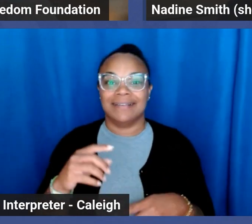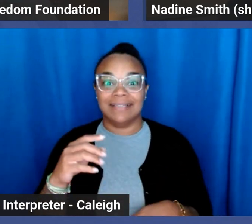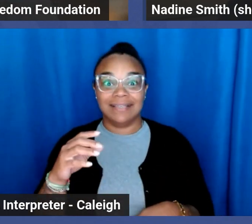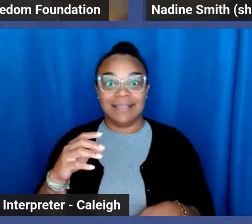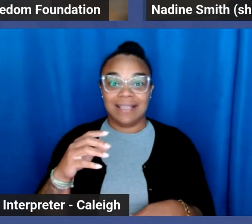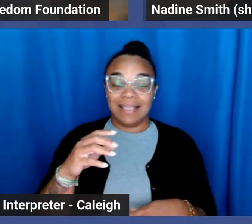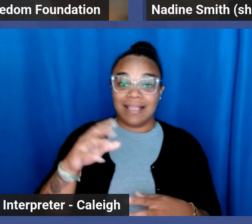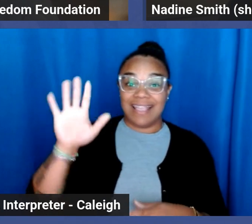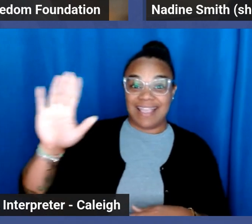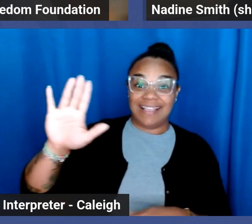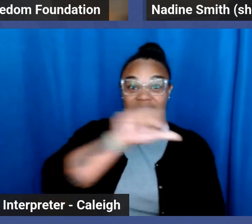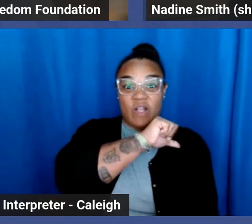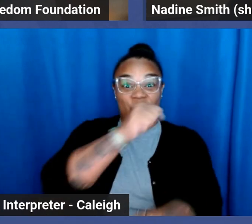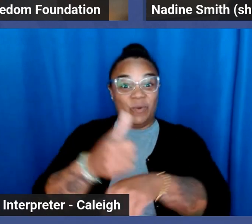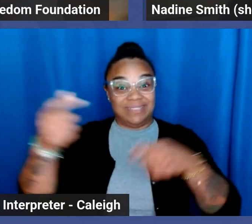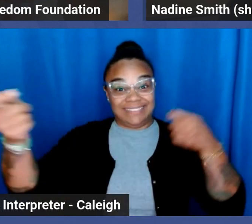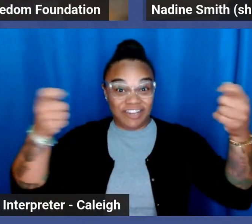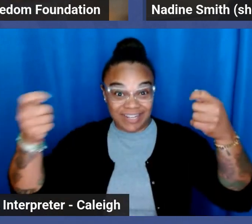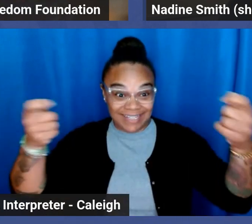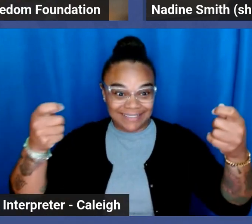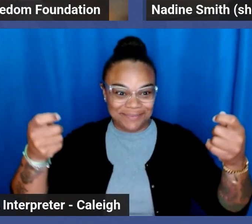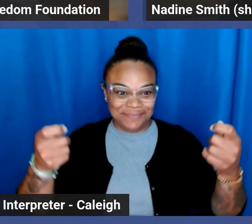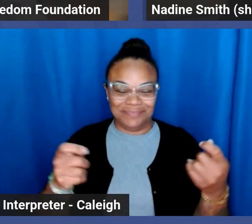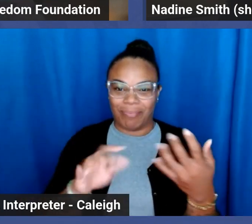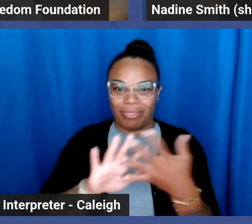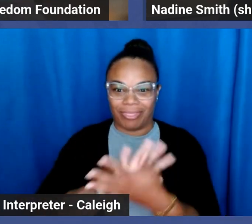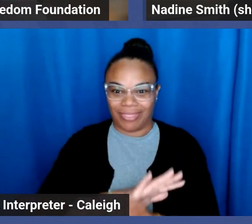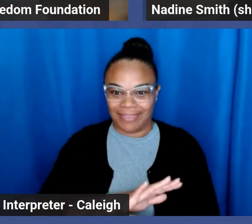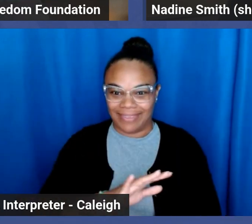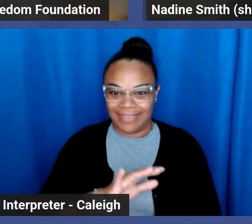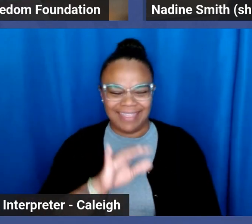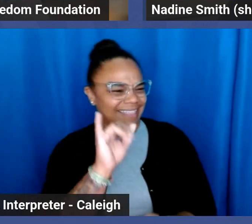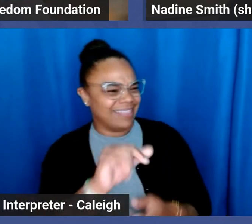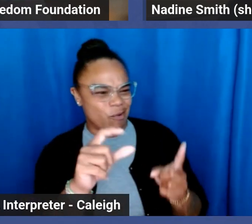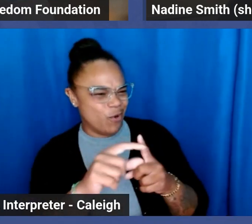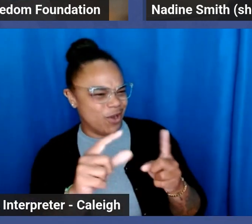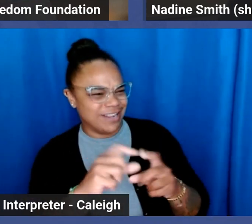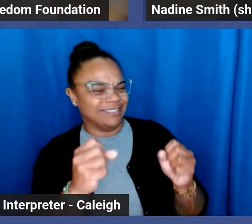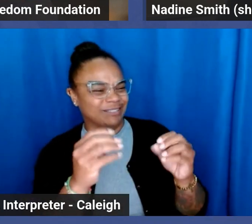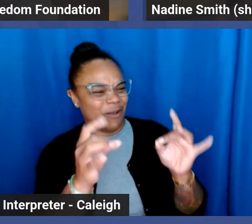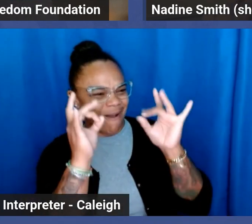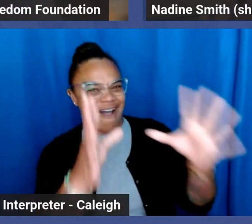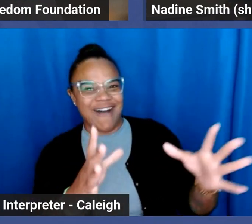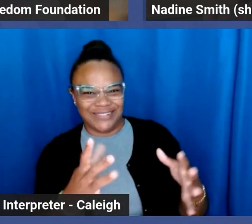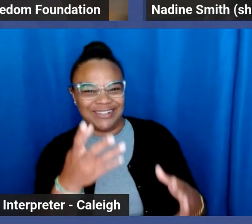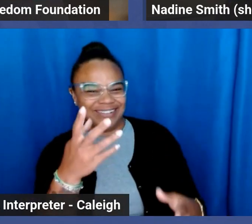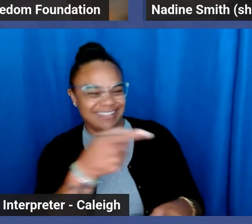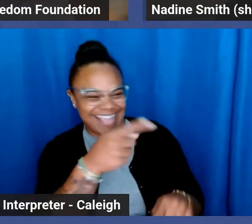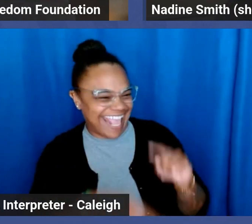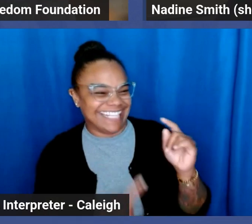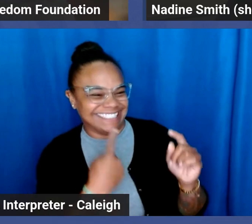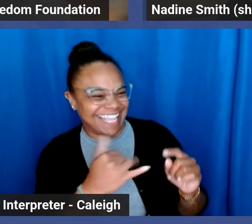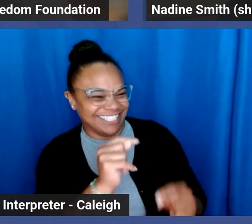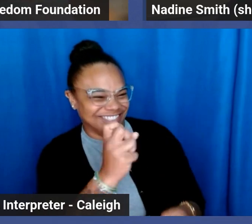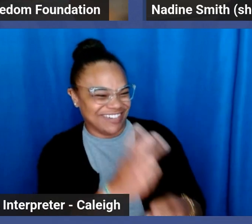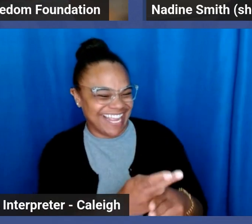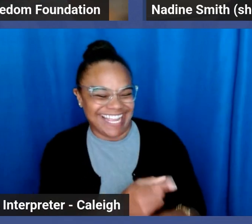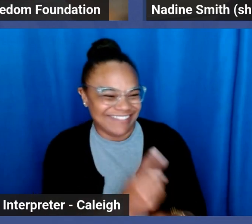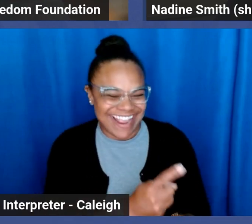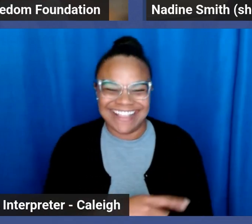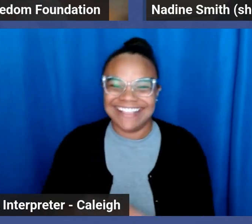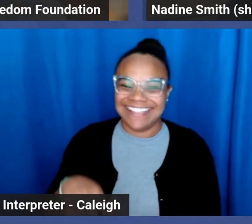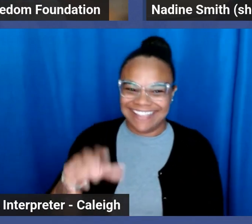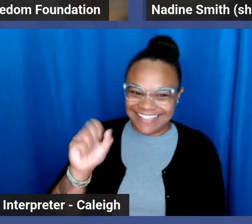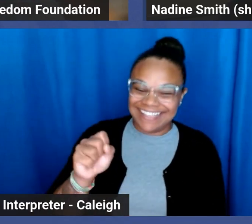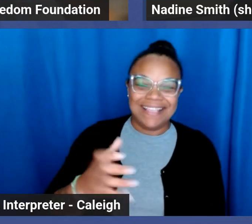authoritarianism? Blah, blah. The word is so repulsive to you that It is. It doesn't even fit in your mouth properly.